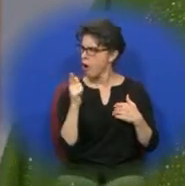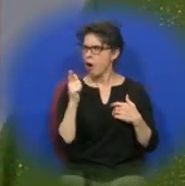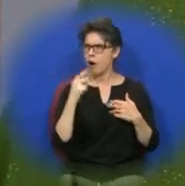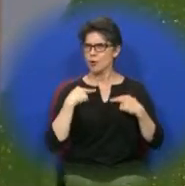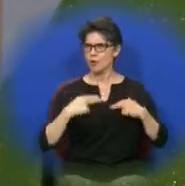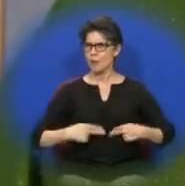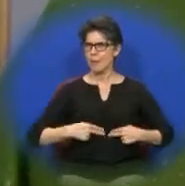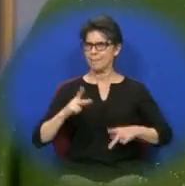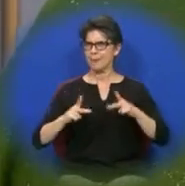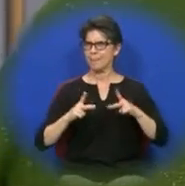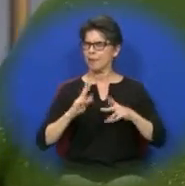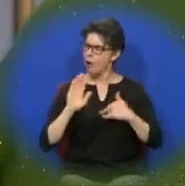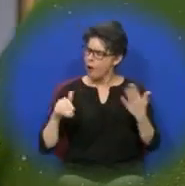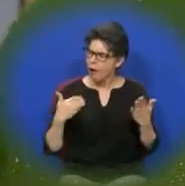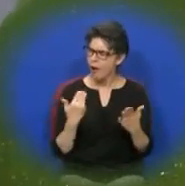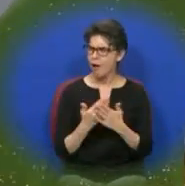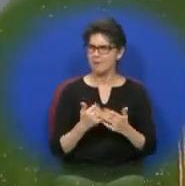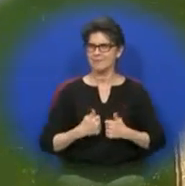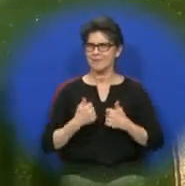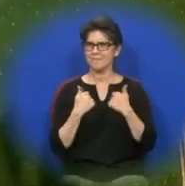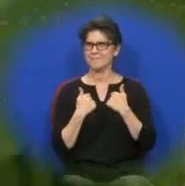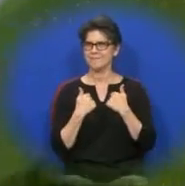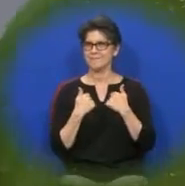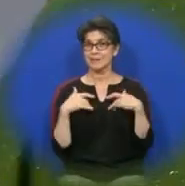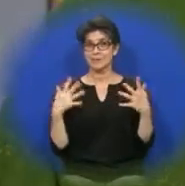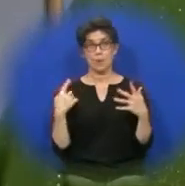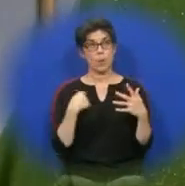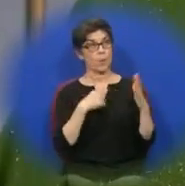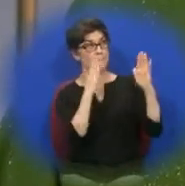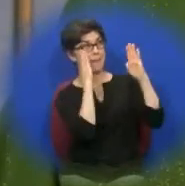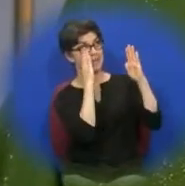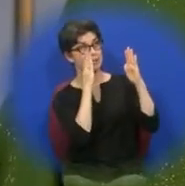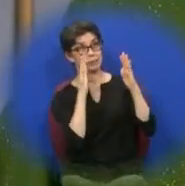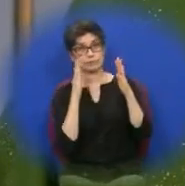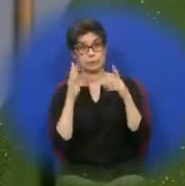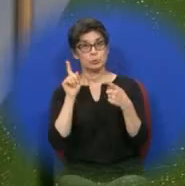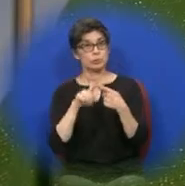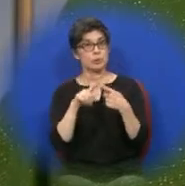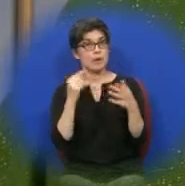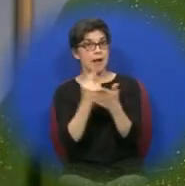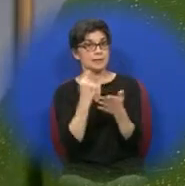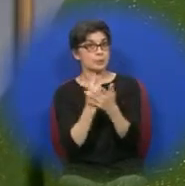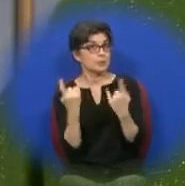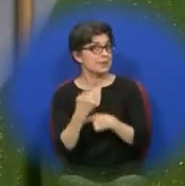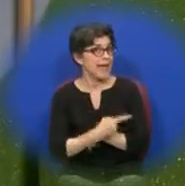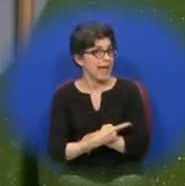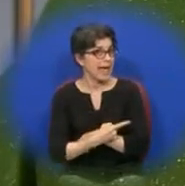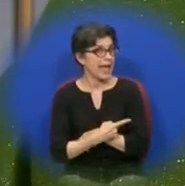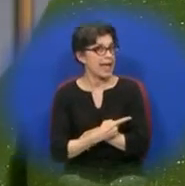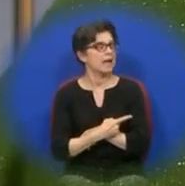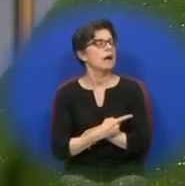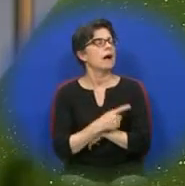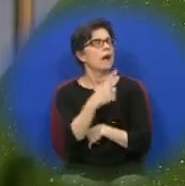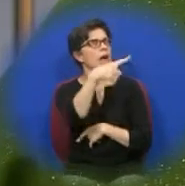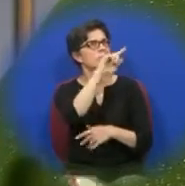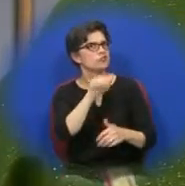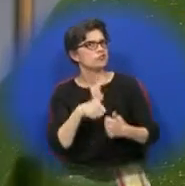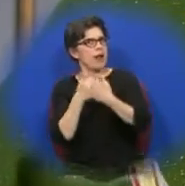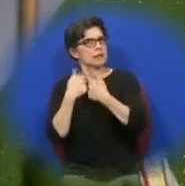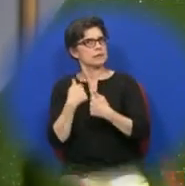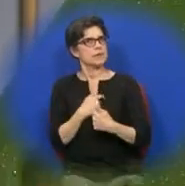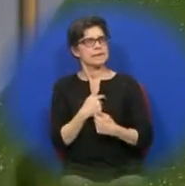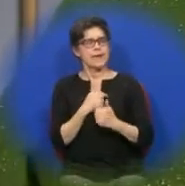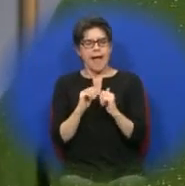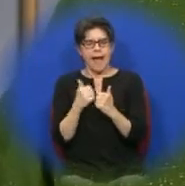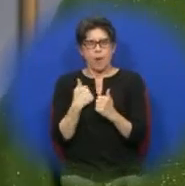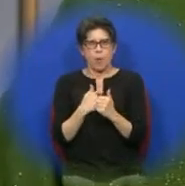person, for all of human life. And so as we listen to that gospel today and continue to be challenged as how effectively we have